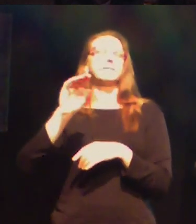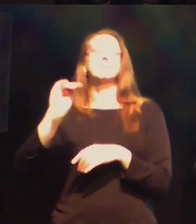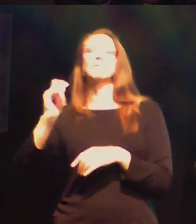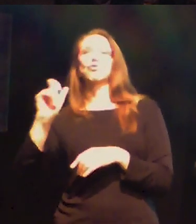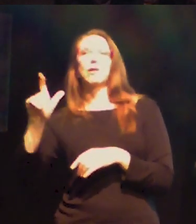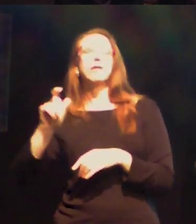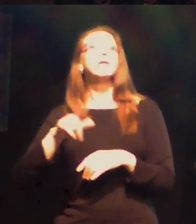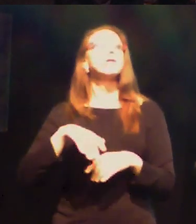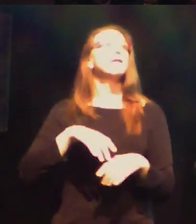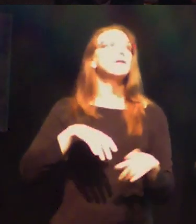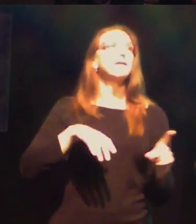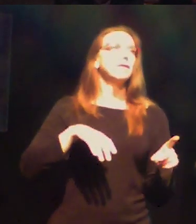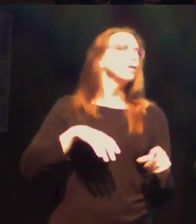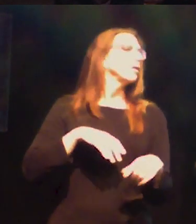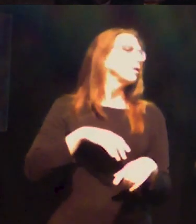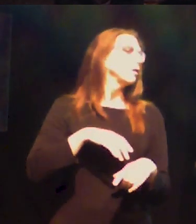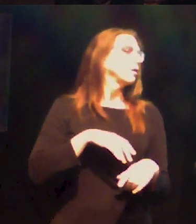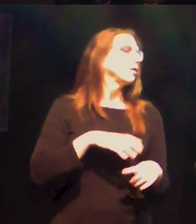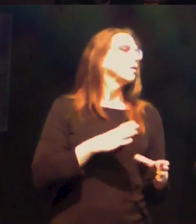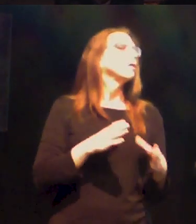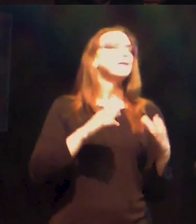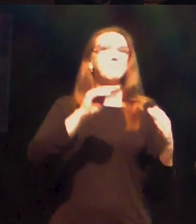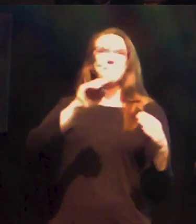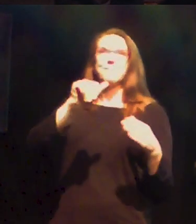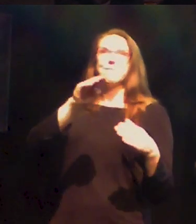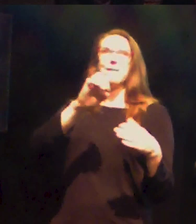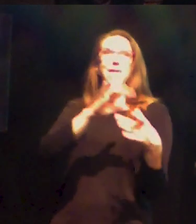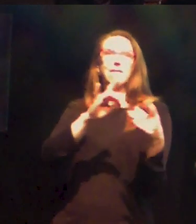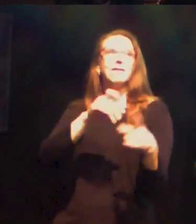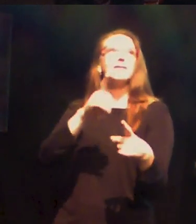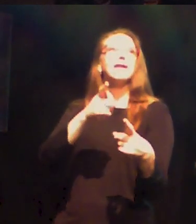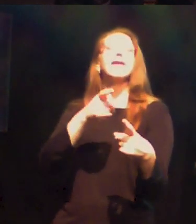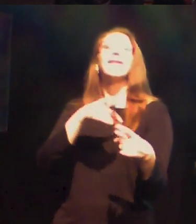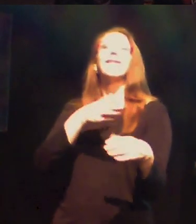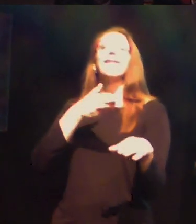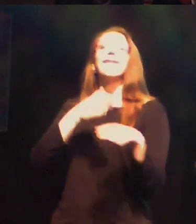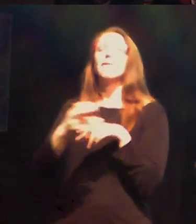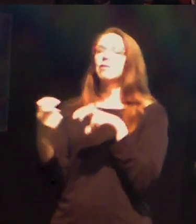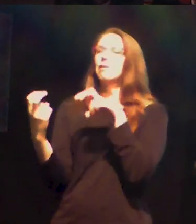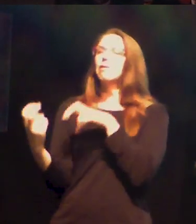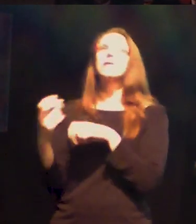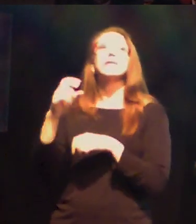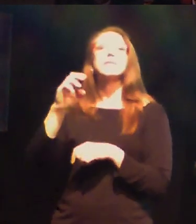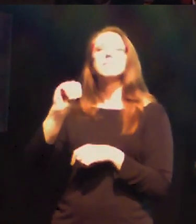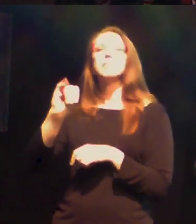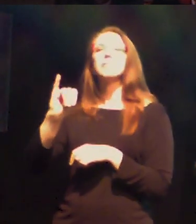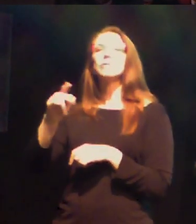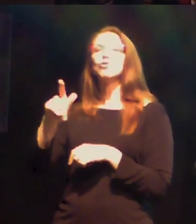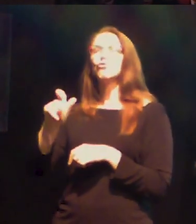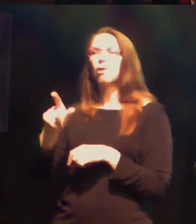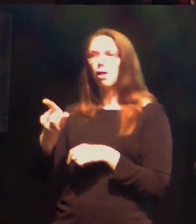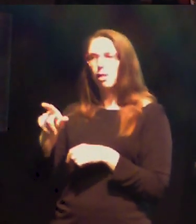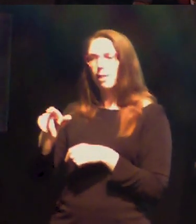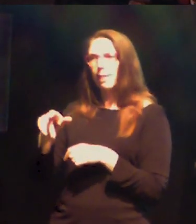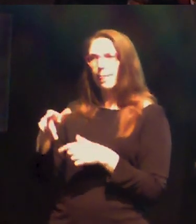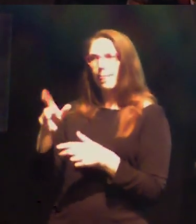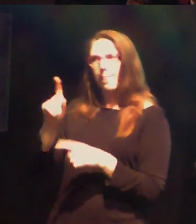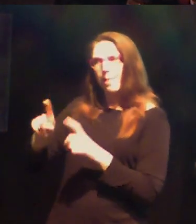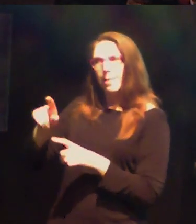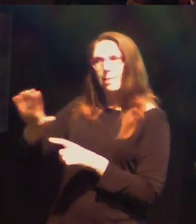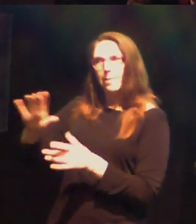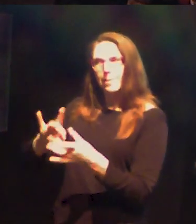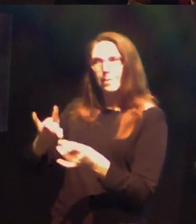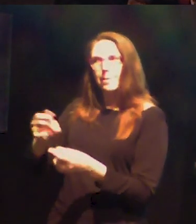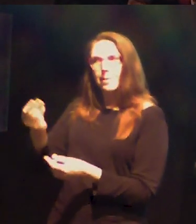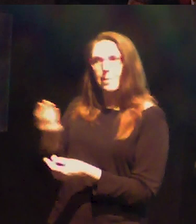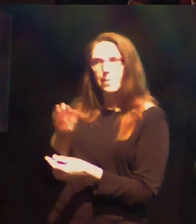Yeah, and after that, you know, we knew, we actually did a little sit-down interview with Michelle and learned just a little bit about her story,